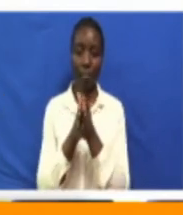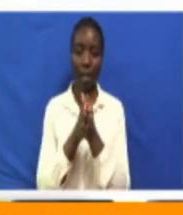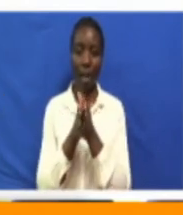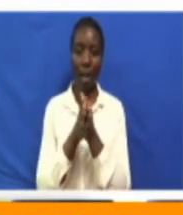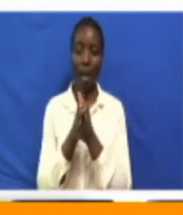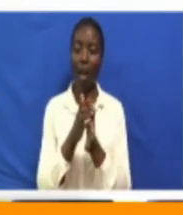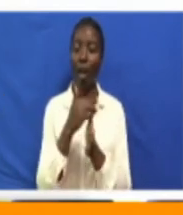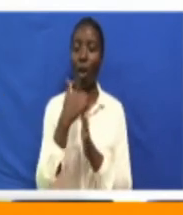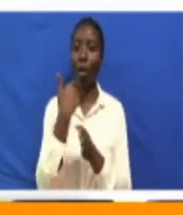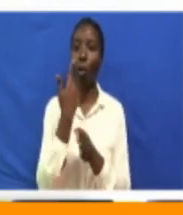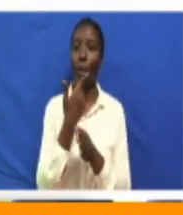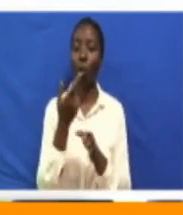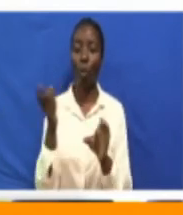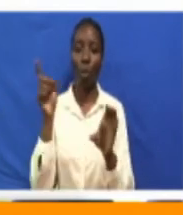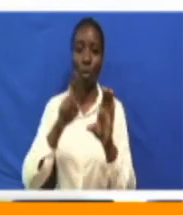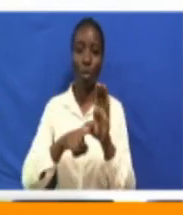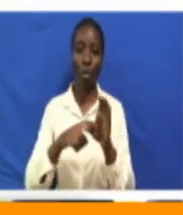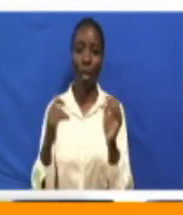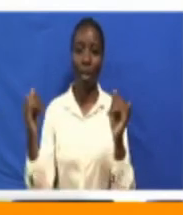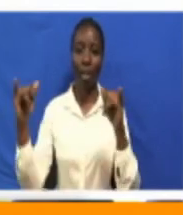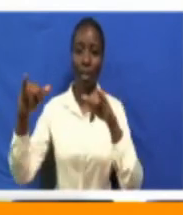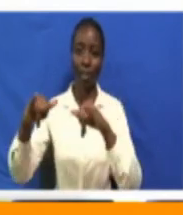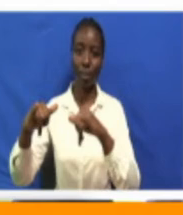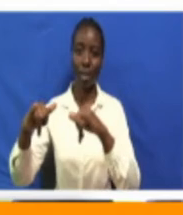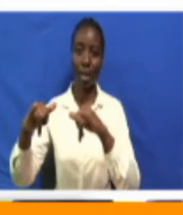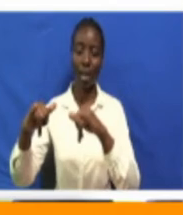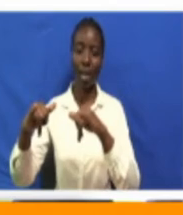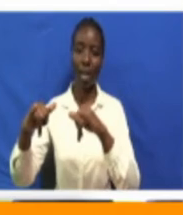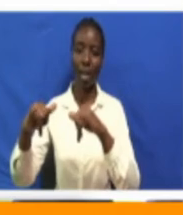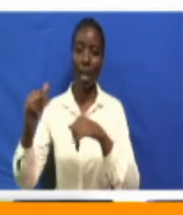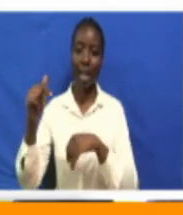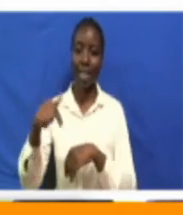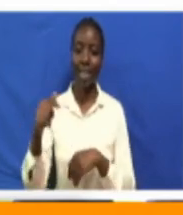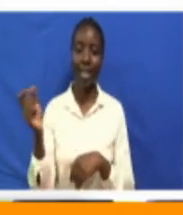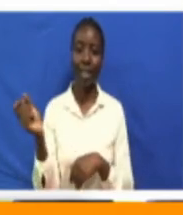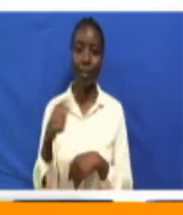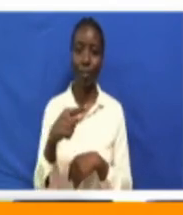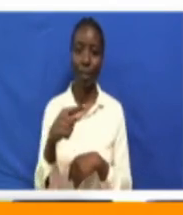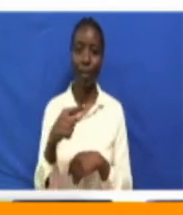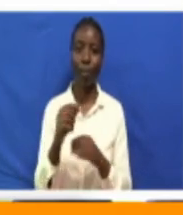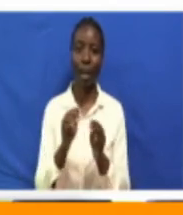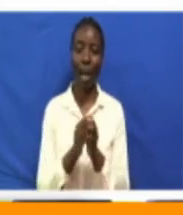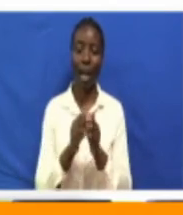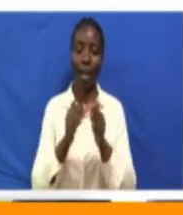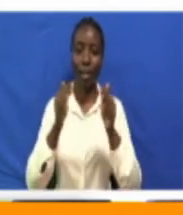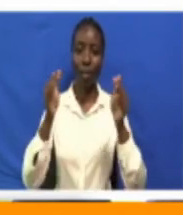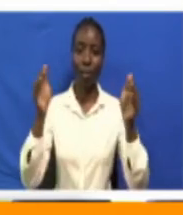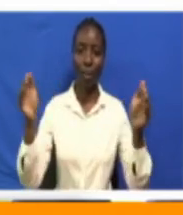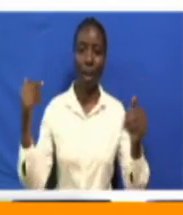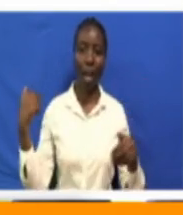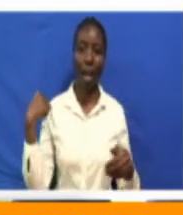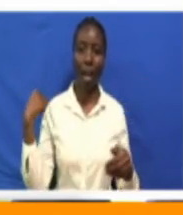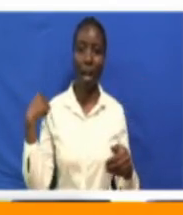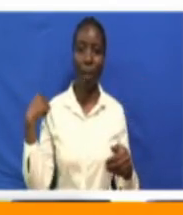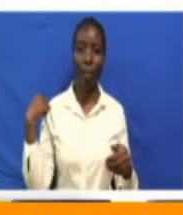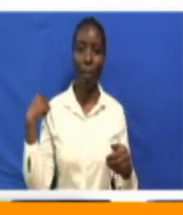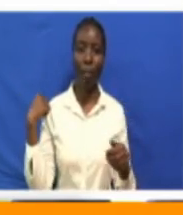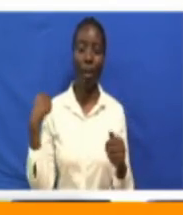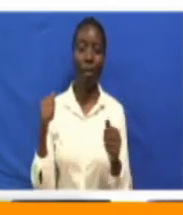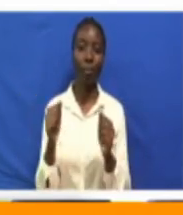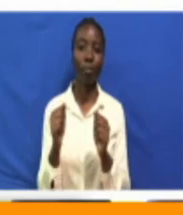will be who have changed the Seminary this month expanding our number of seminarians